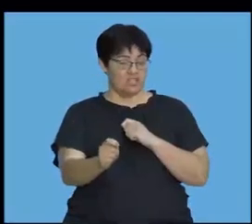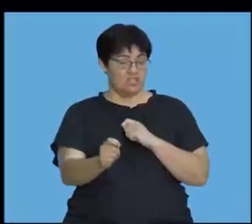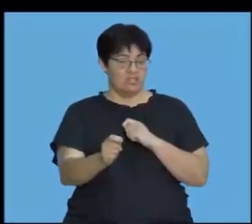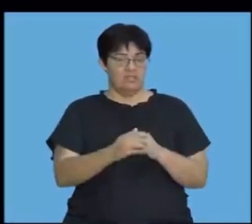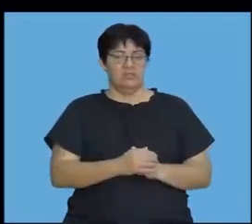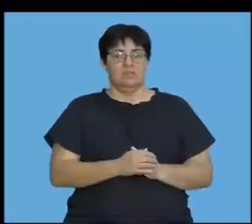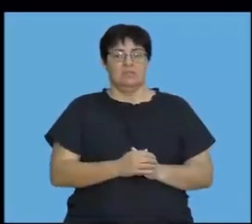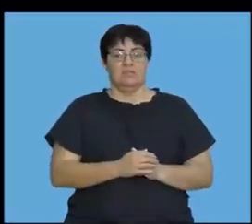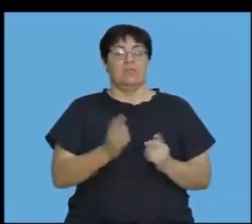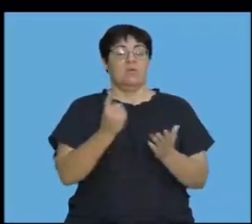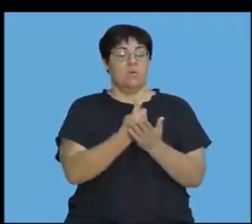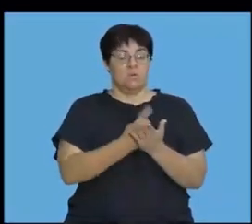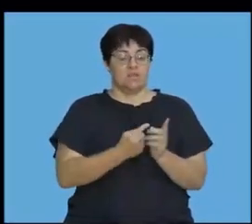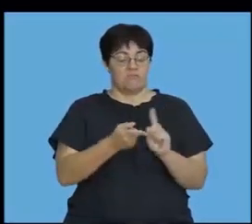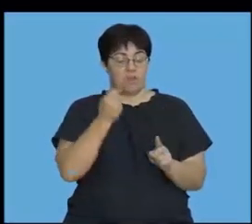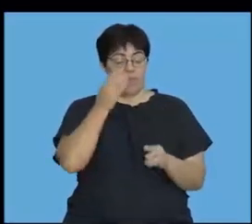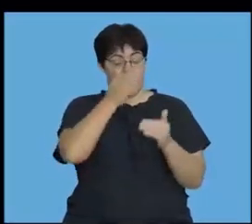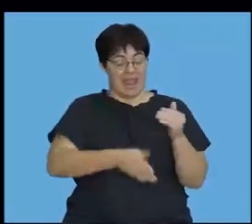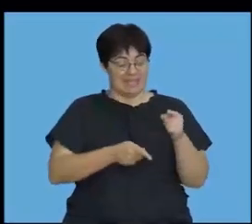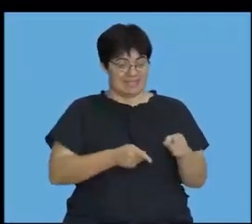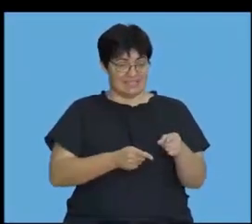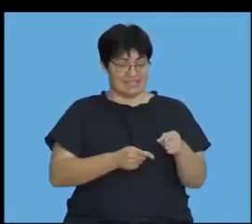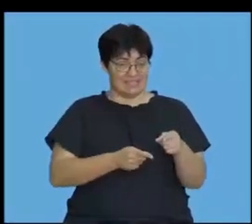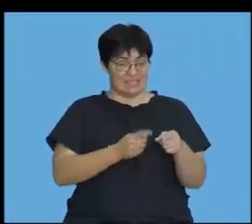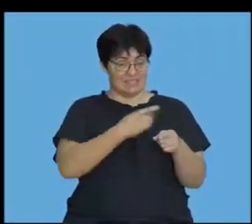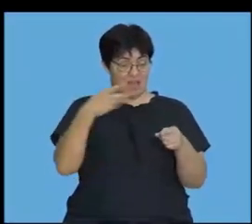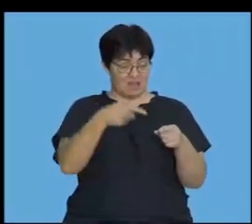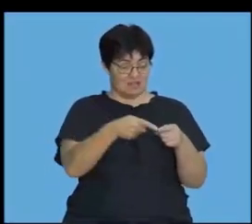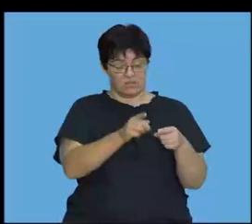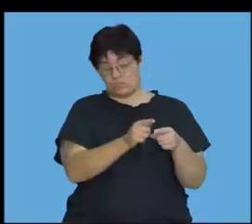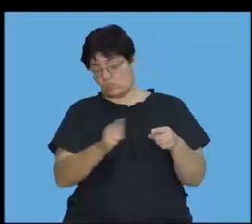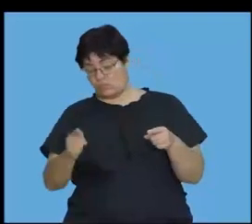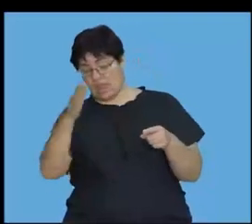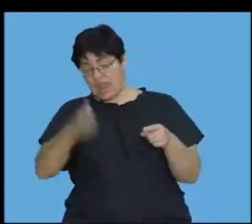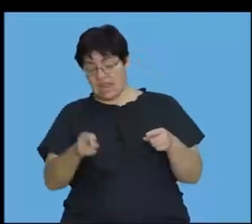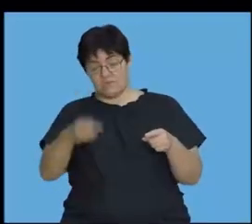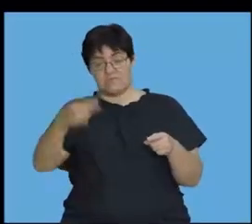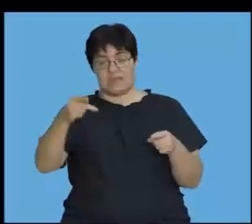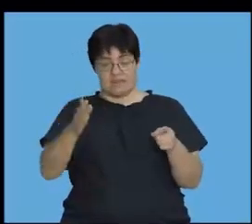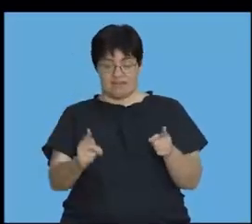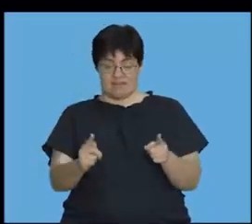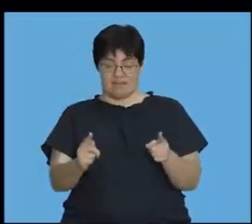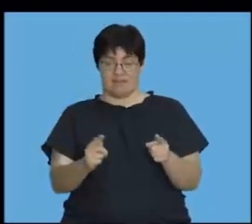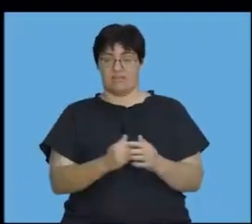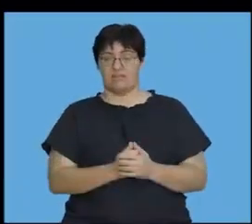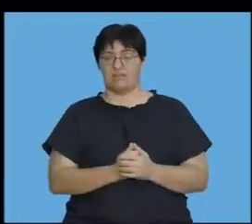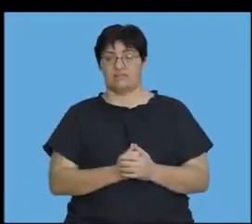momentum always goes from the end of the initial to the end of the